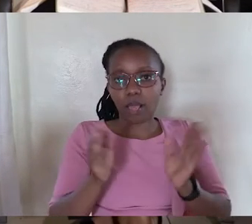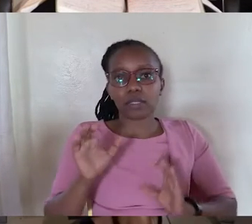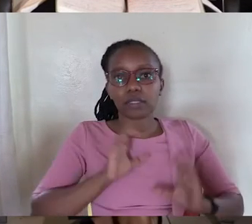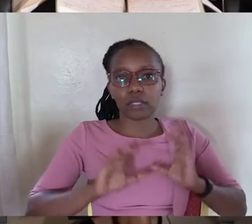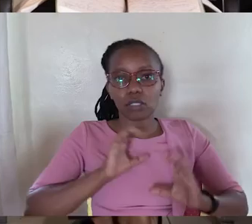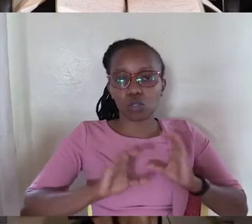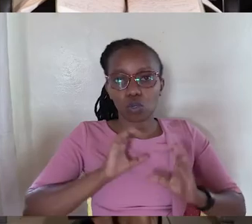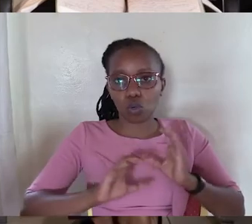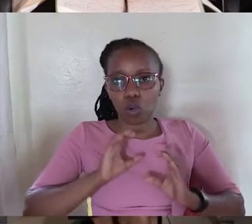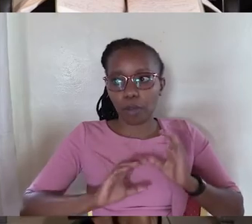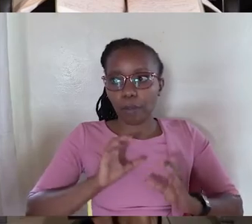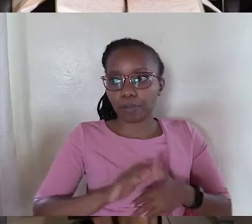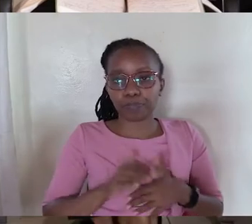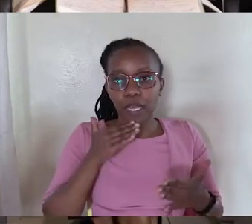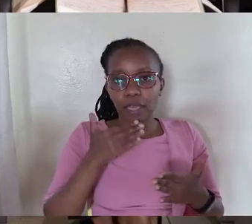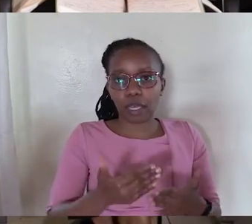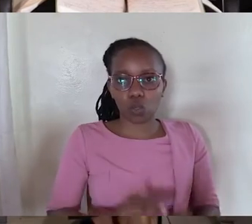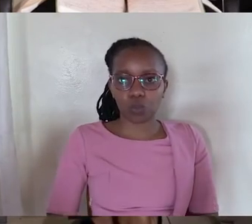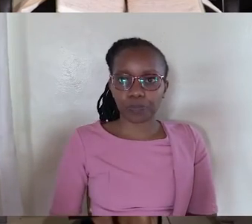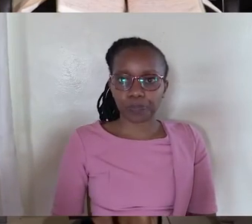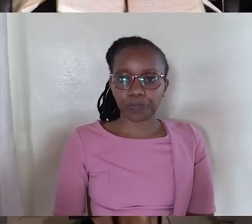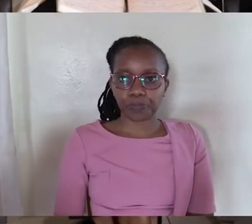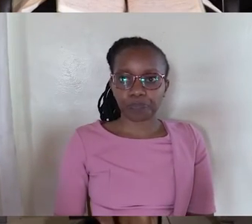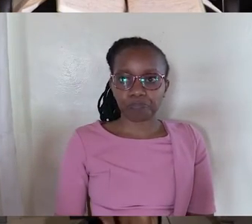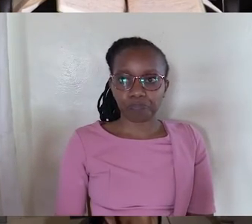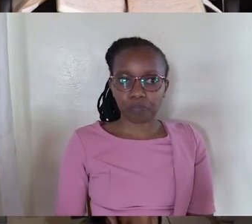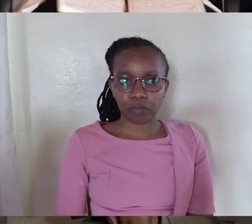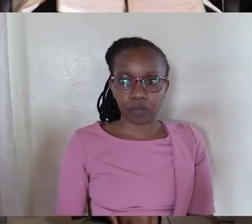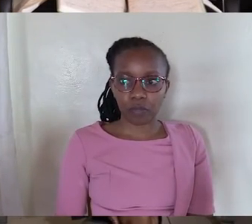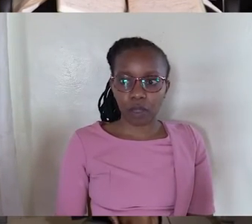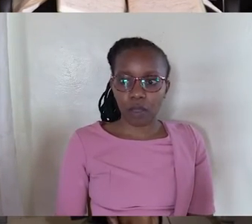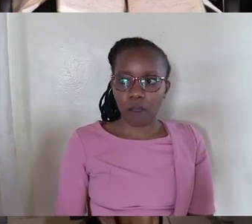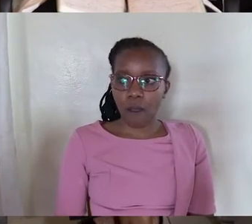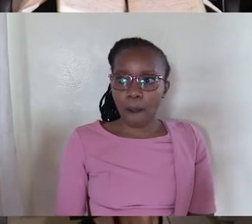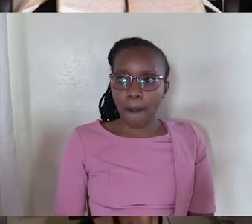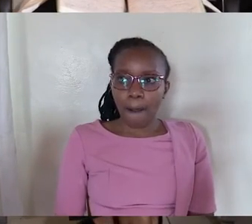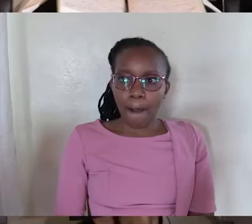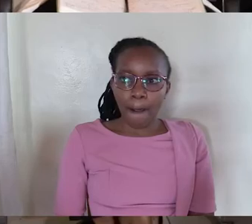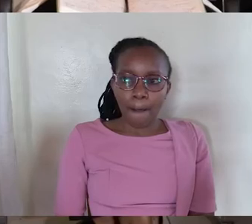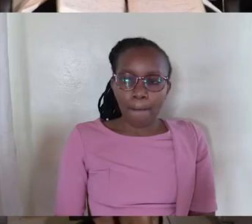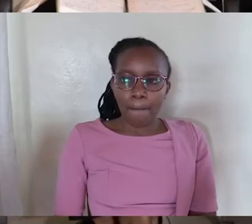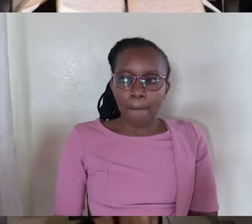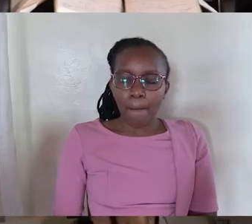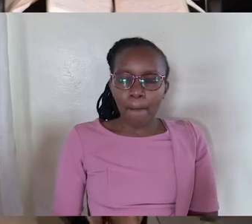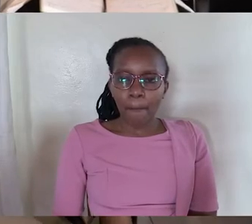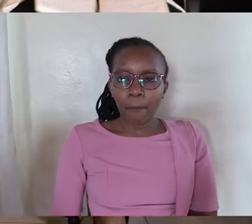on whose behalf we tirelessly work. Thank you. Thank you so much. To Dr.